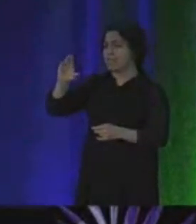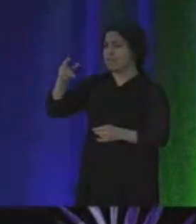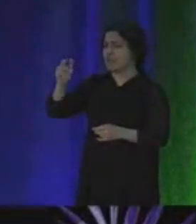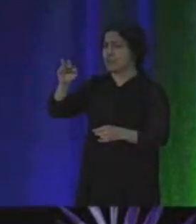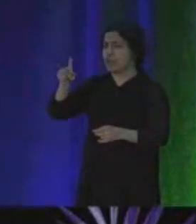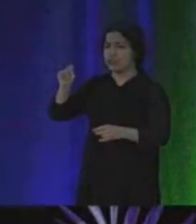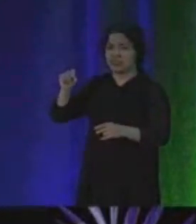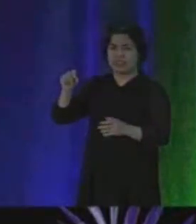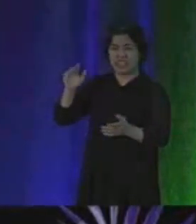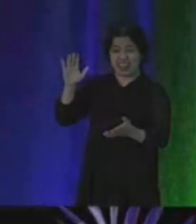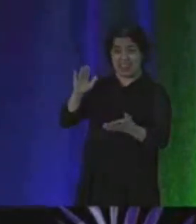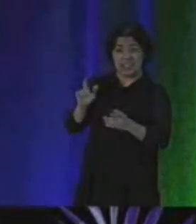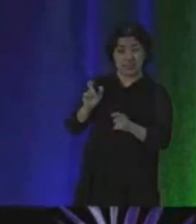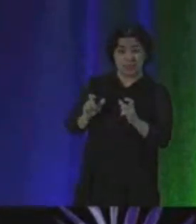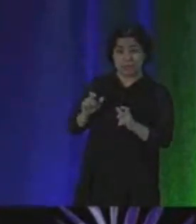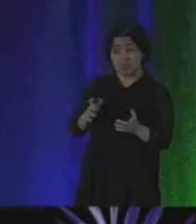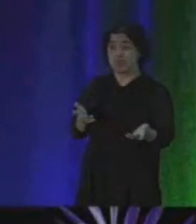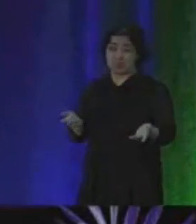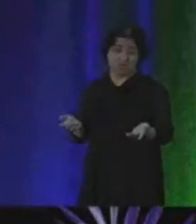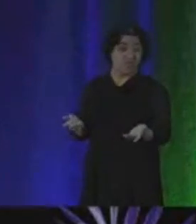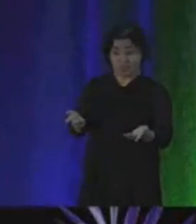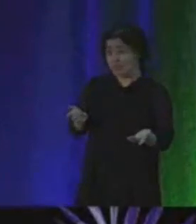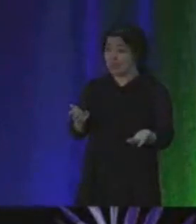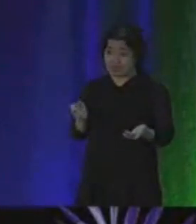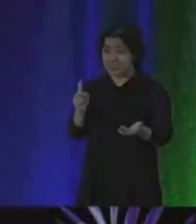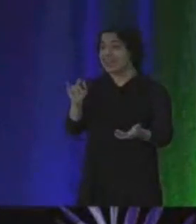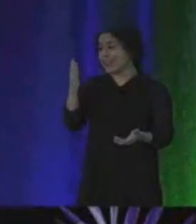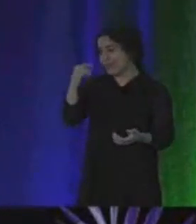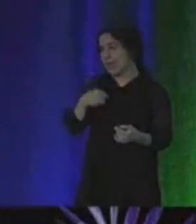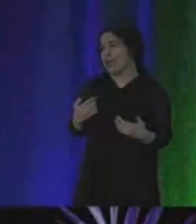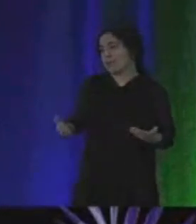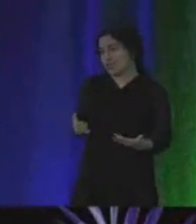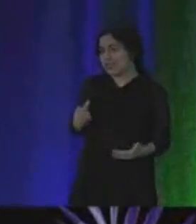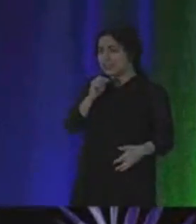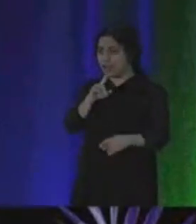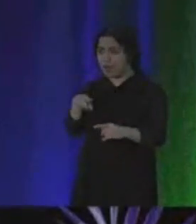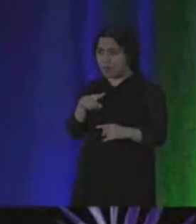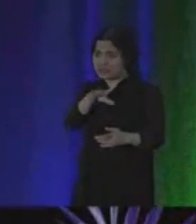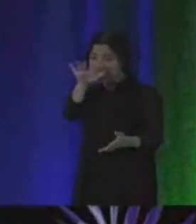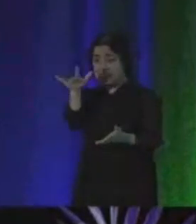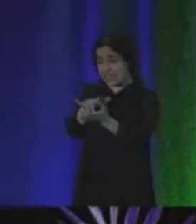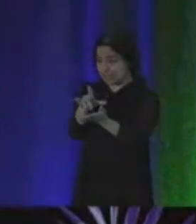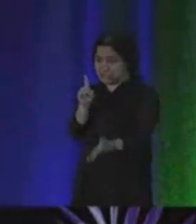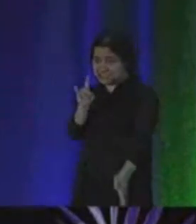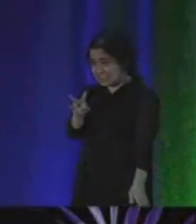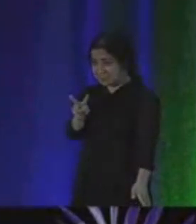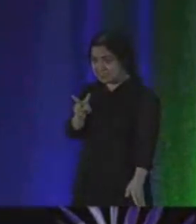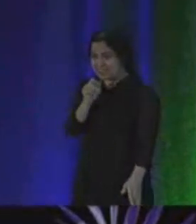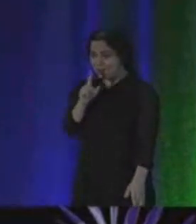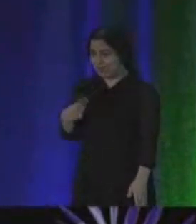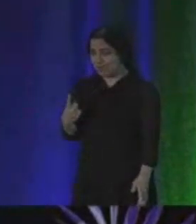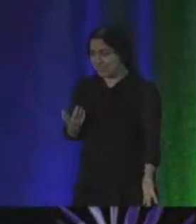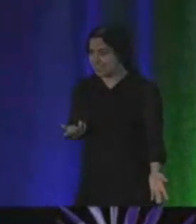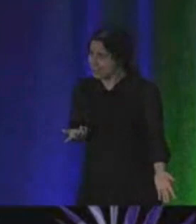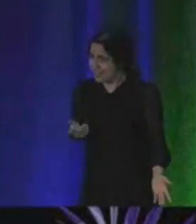Less hands. Okay, yeah. So that's why I'm here. It's not all center and divs. All